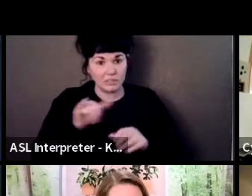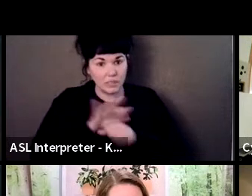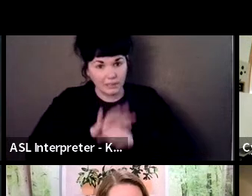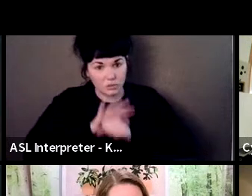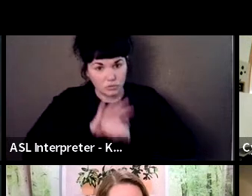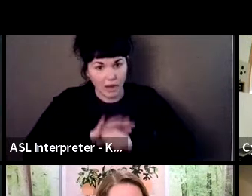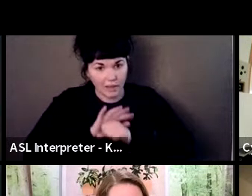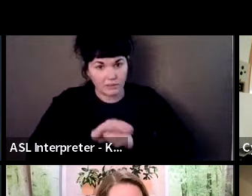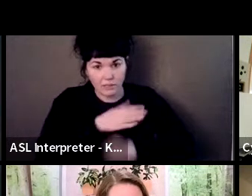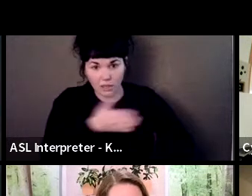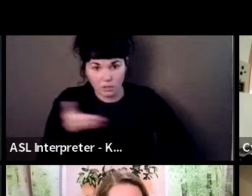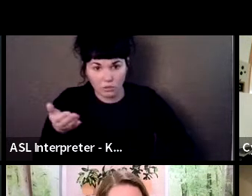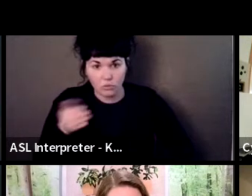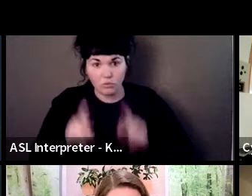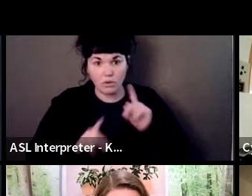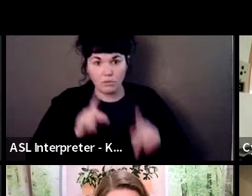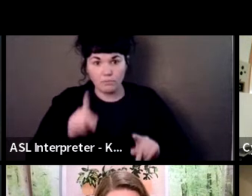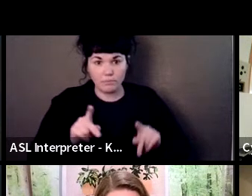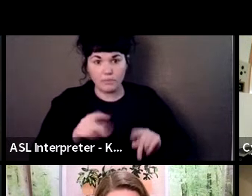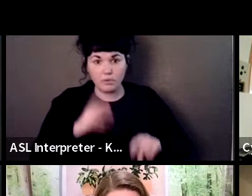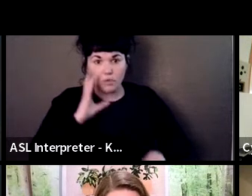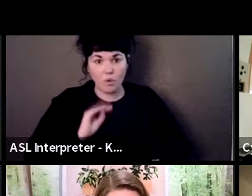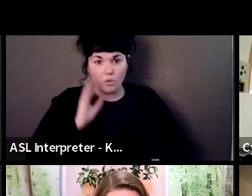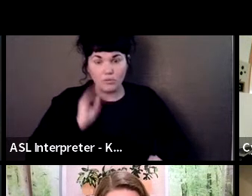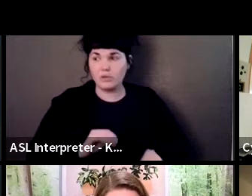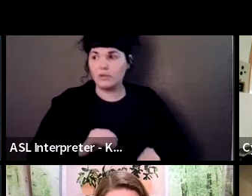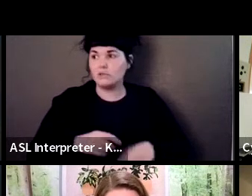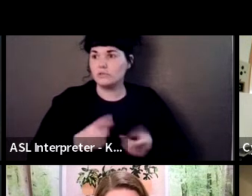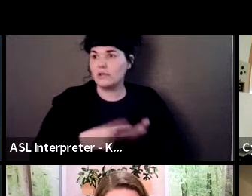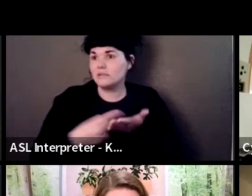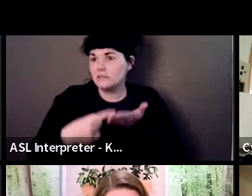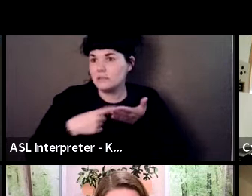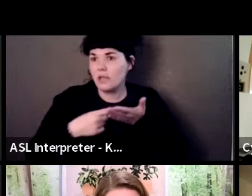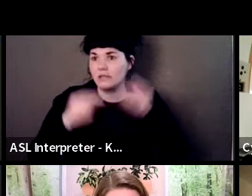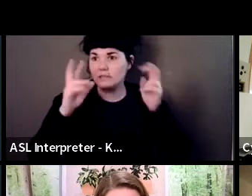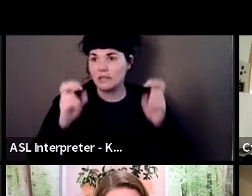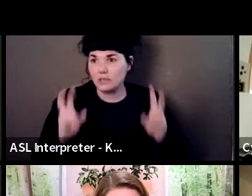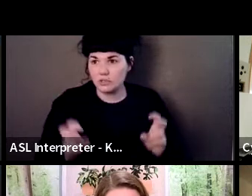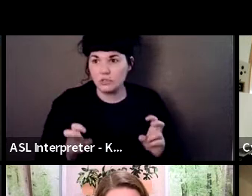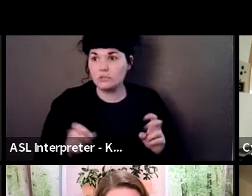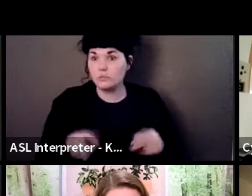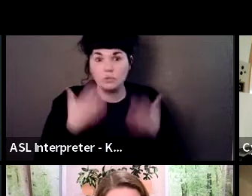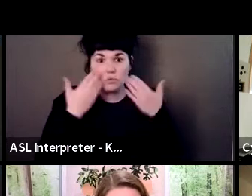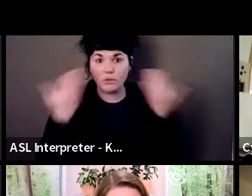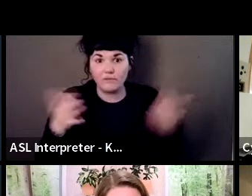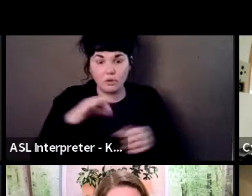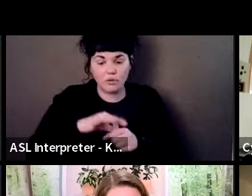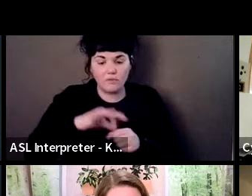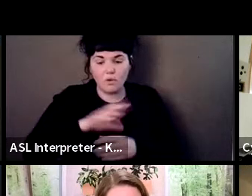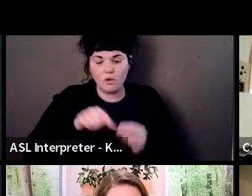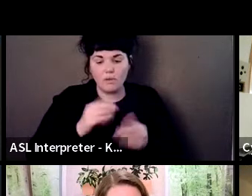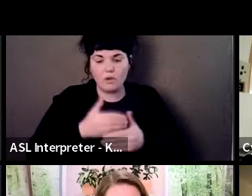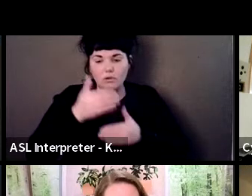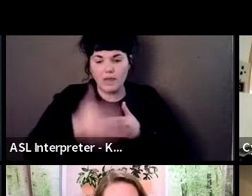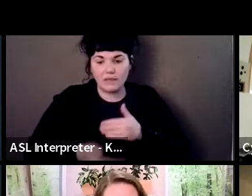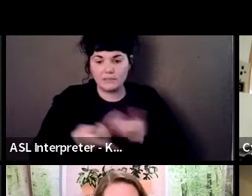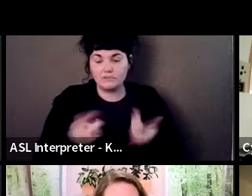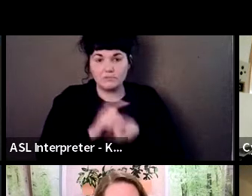people go through having to discuss issues when you don't even know what you're going to vote on next. And it changes midstream, and the bullying going